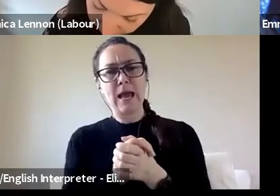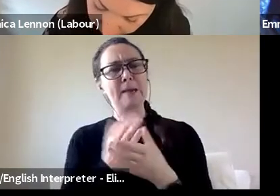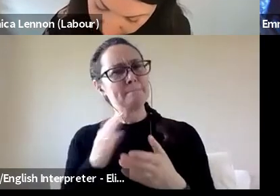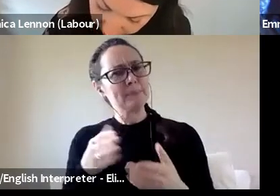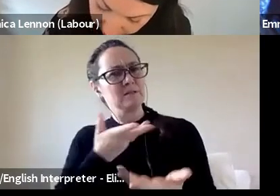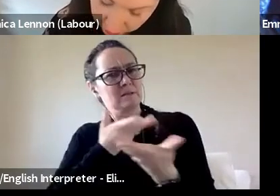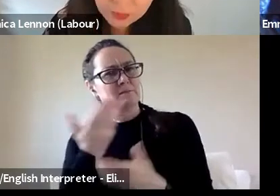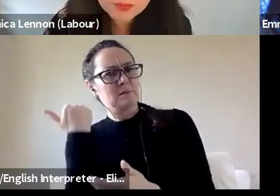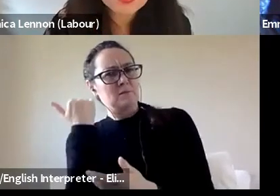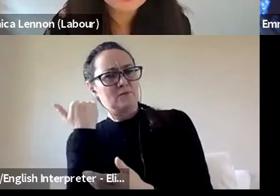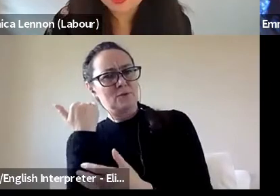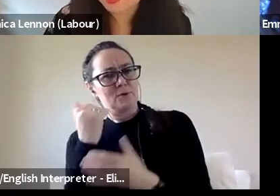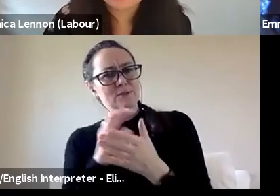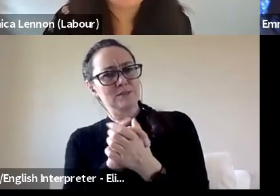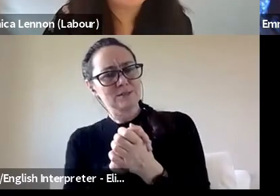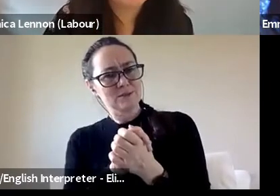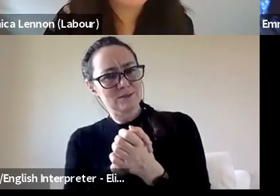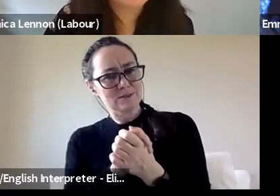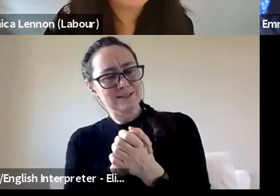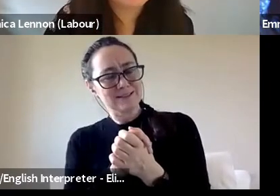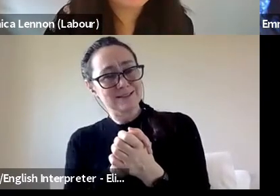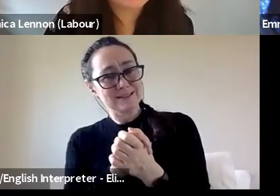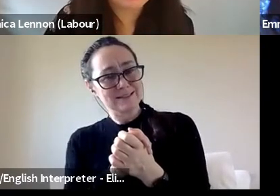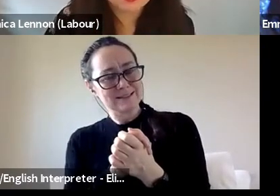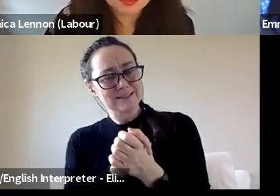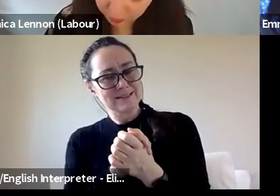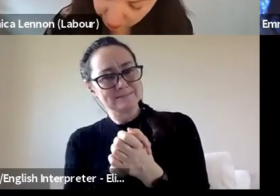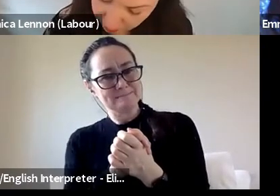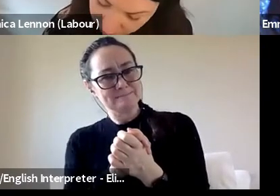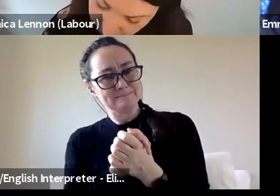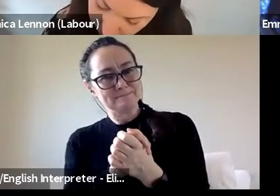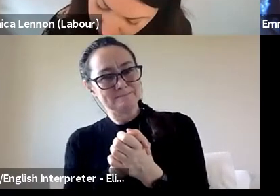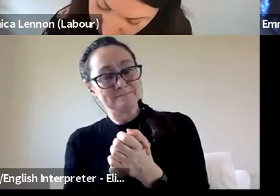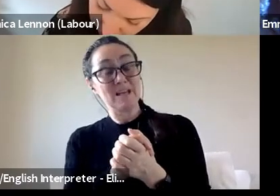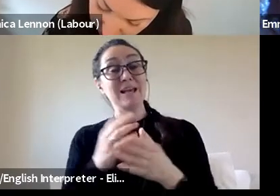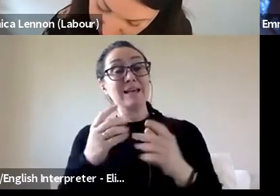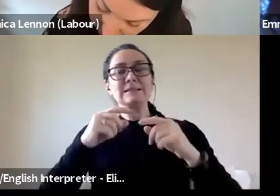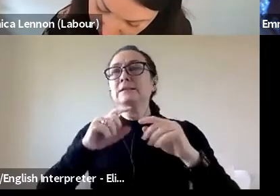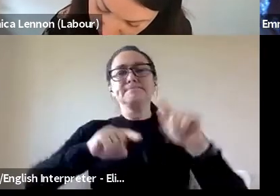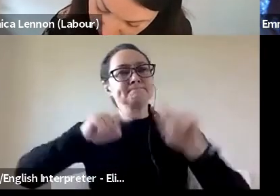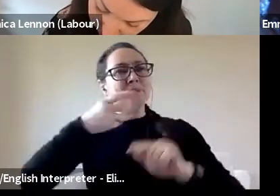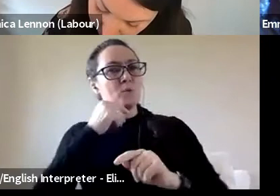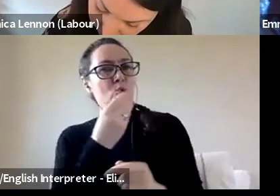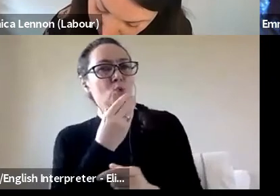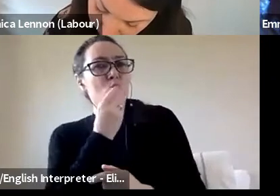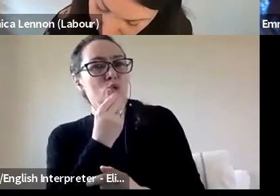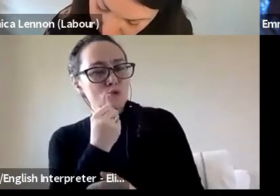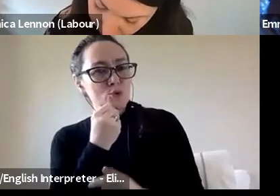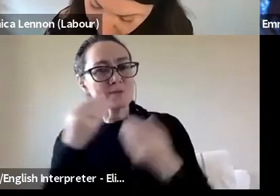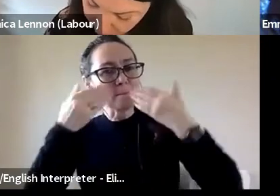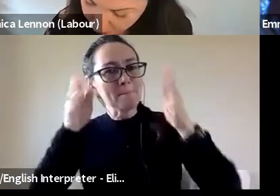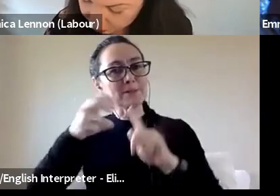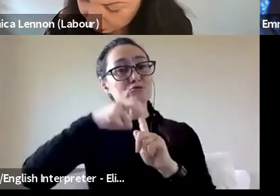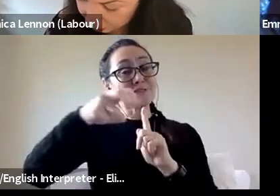conflict between different users of public transport, in the sense that we need to build in